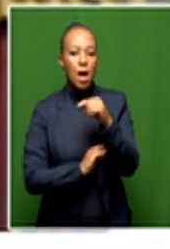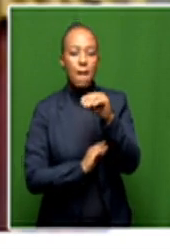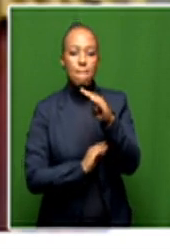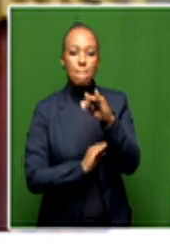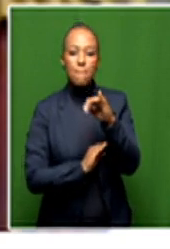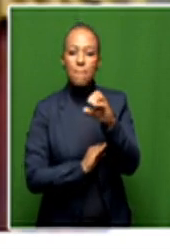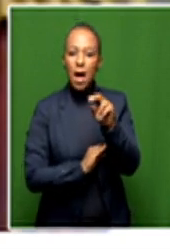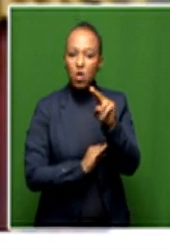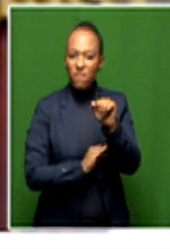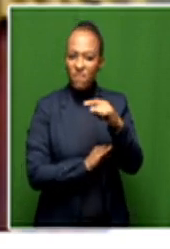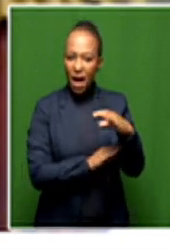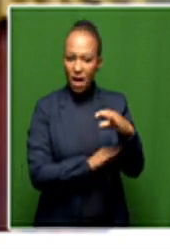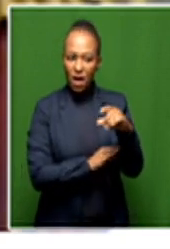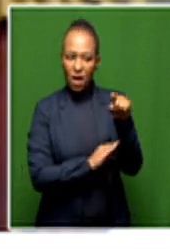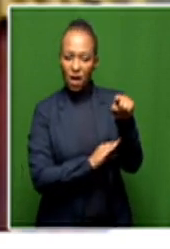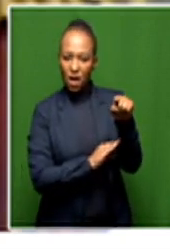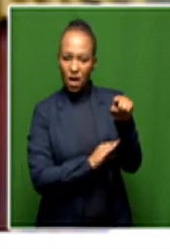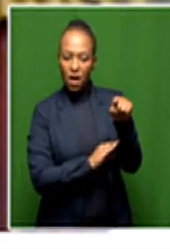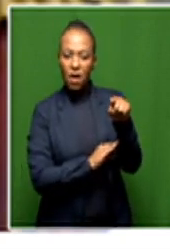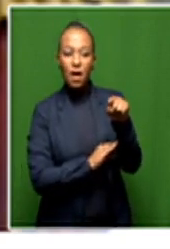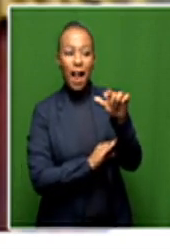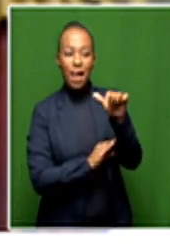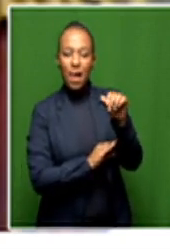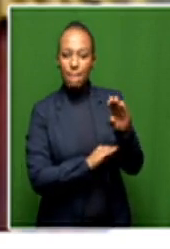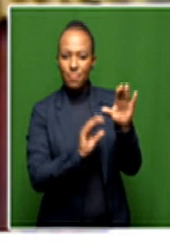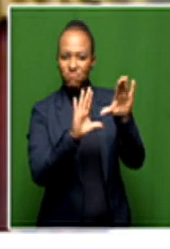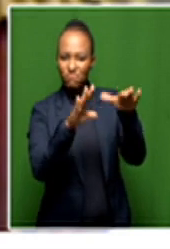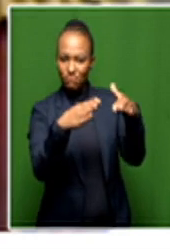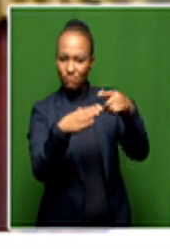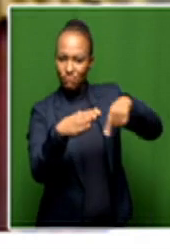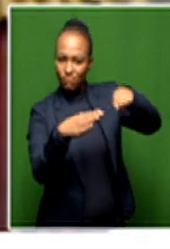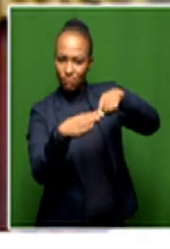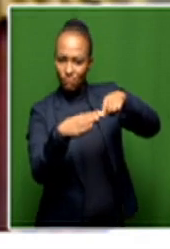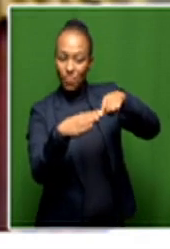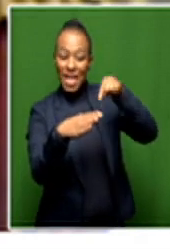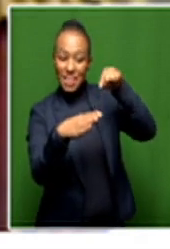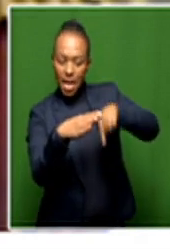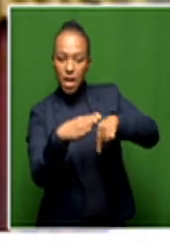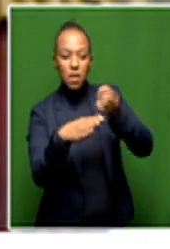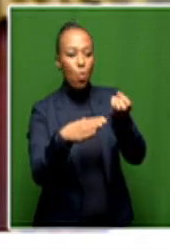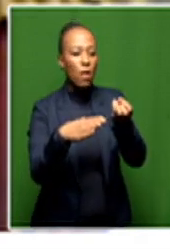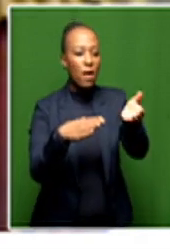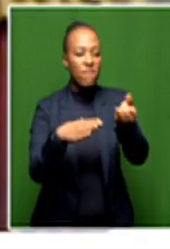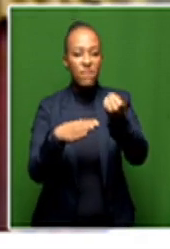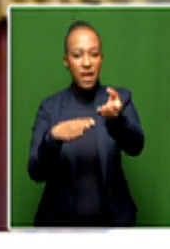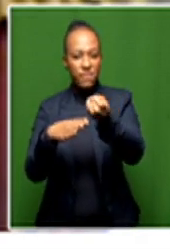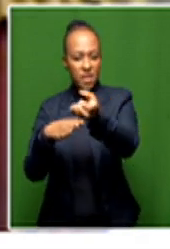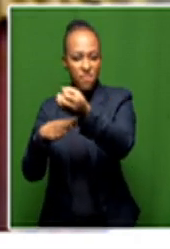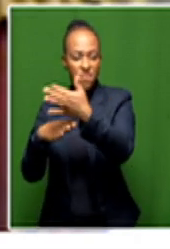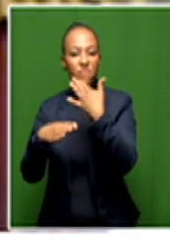labs, the vaccines will be directly distributed to the